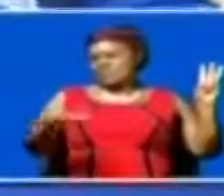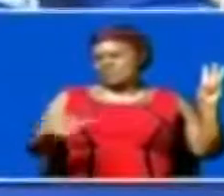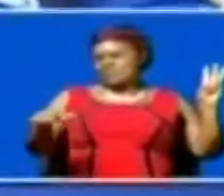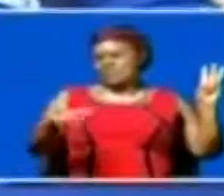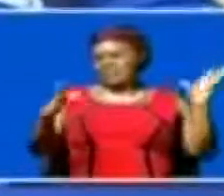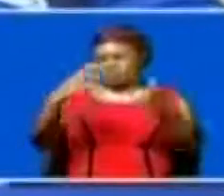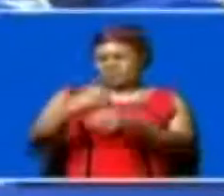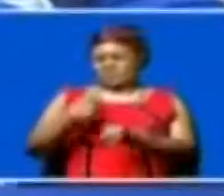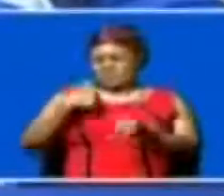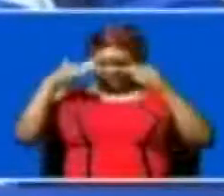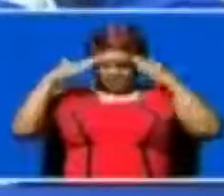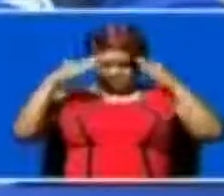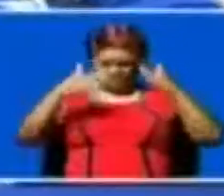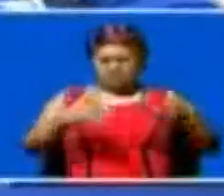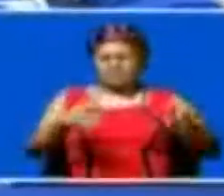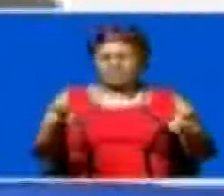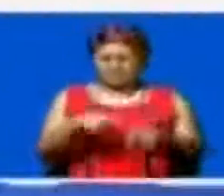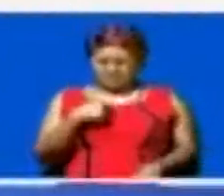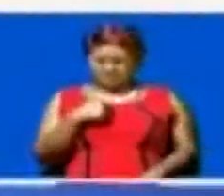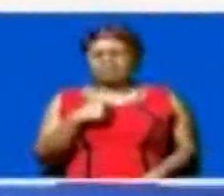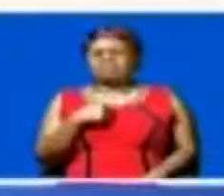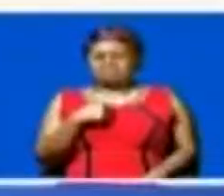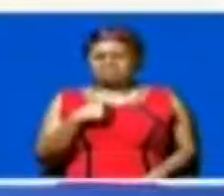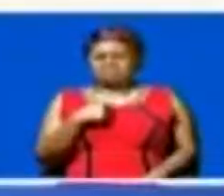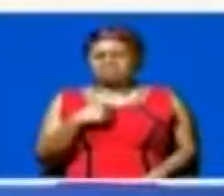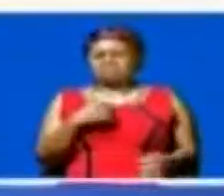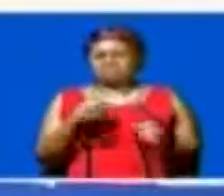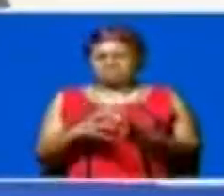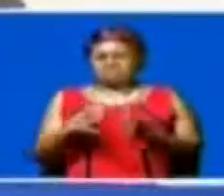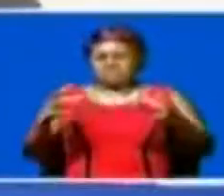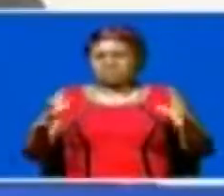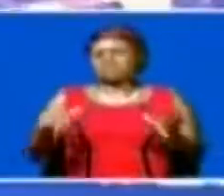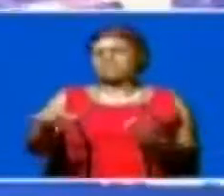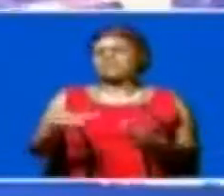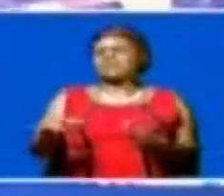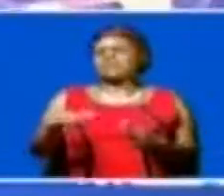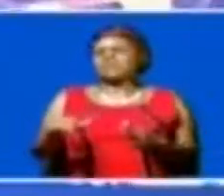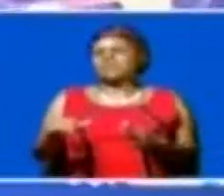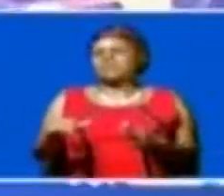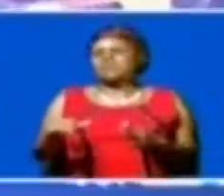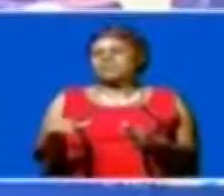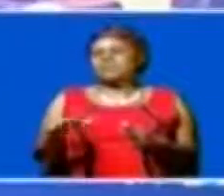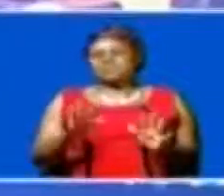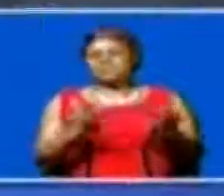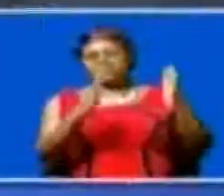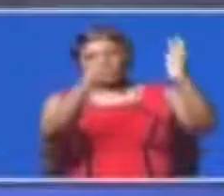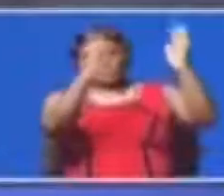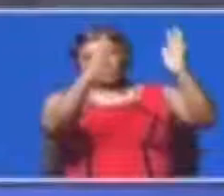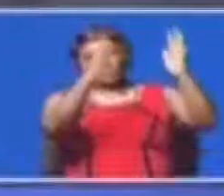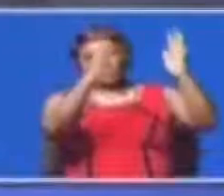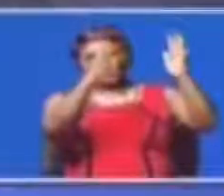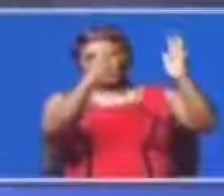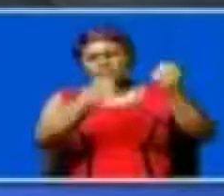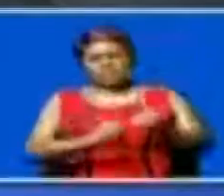as a company we have been focusing on, and we feel that we really need to grow with that area. So just like to appreciate